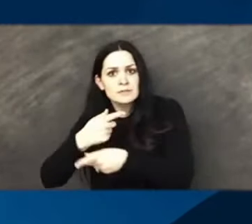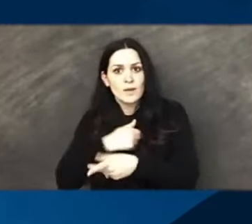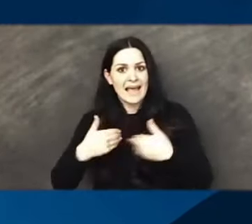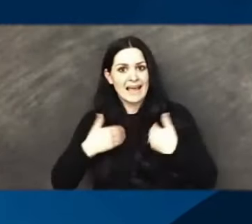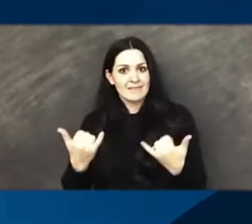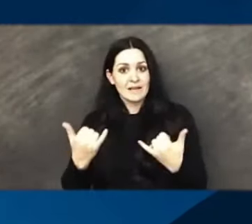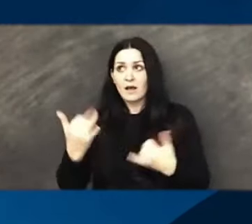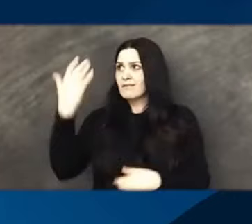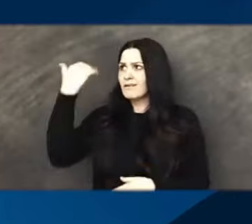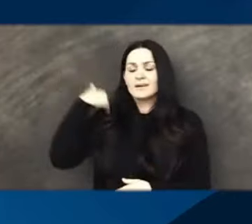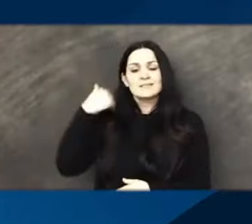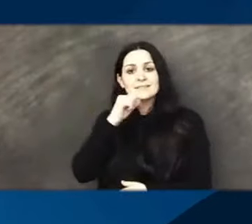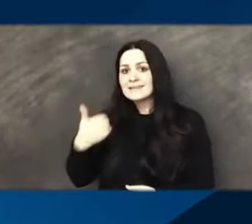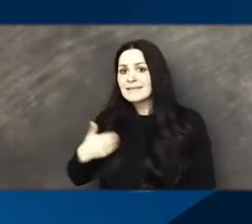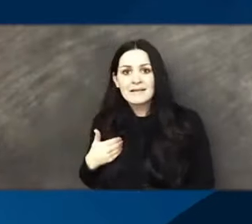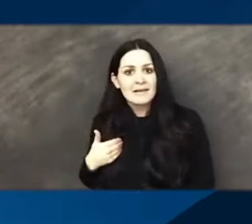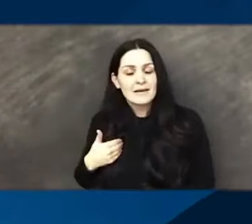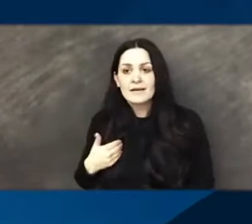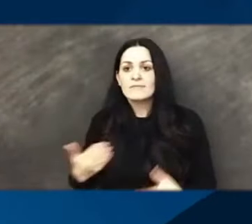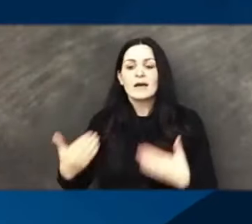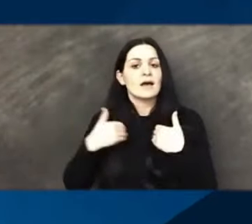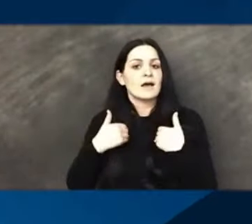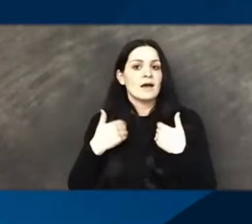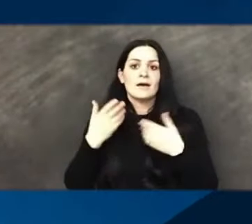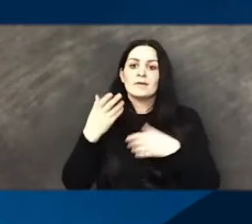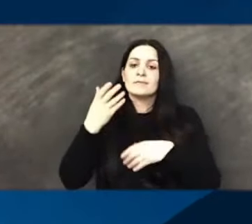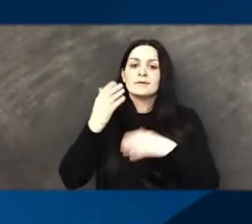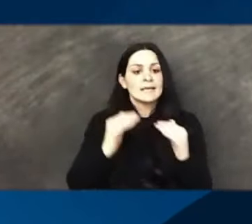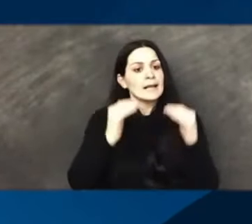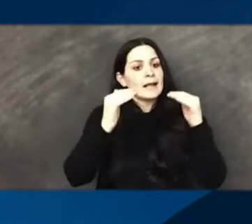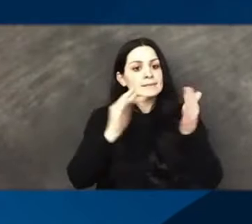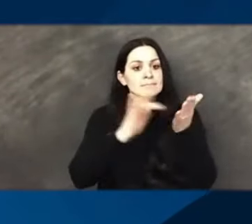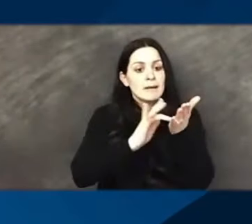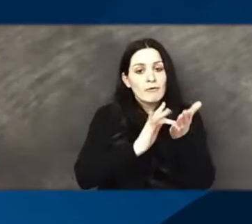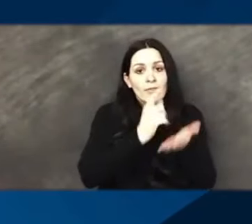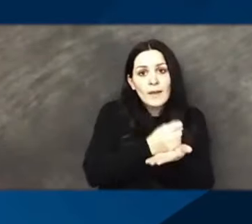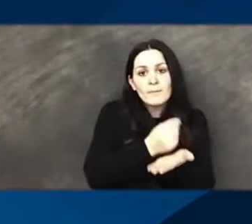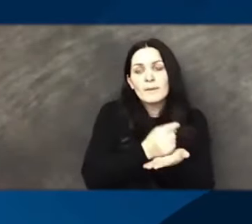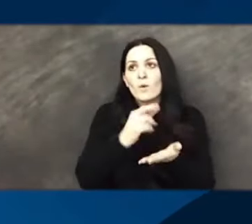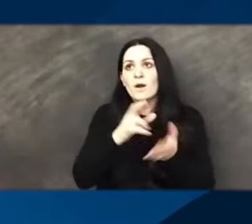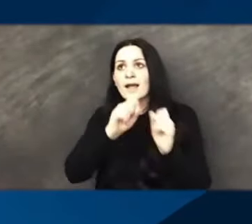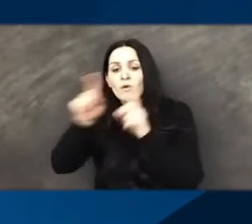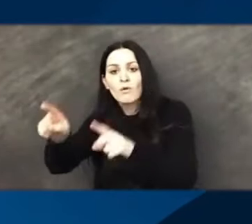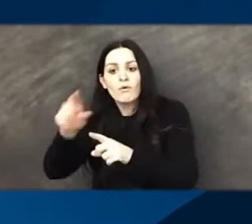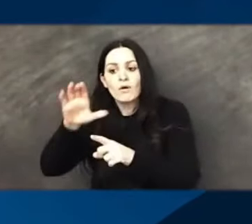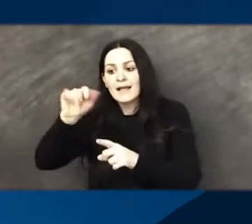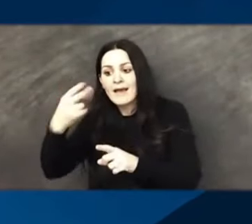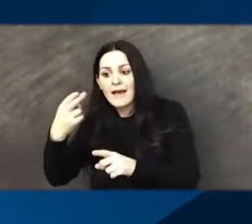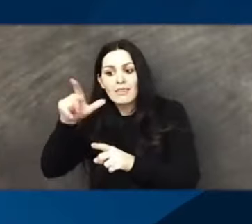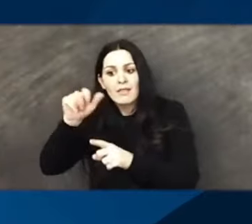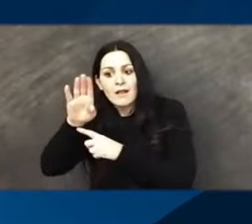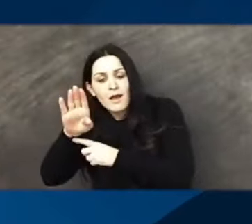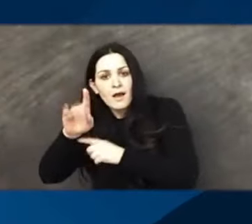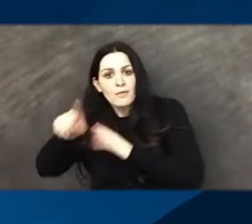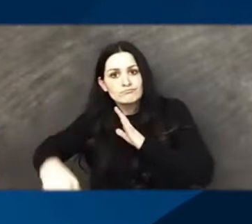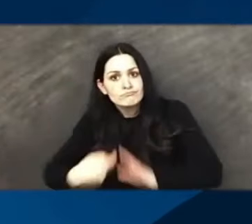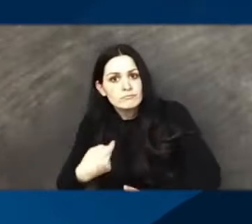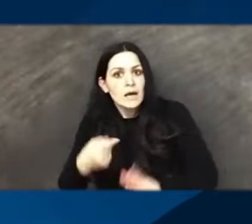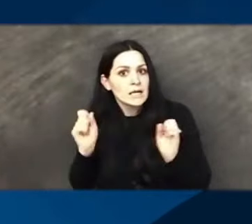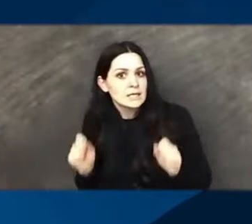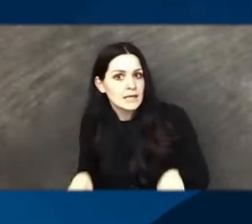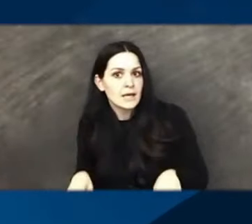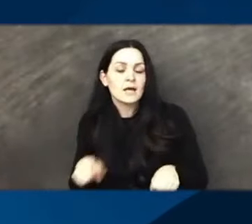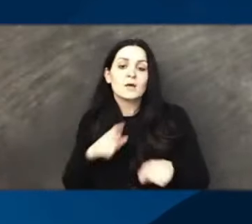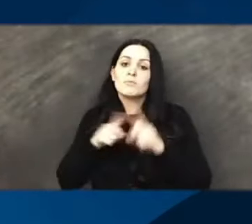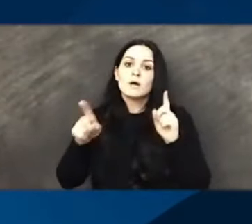Everything from enhanced medical therapy to taking people to the cath lab. And I'd advise people not to overthink this,